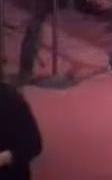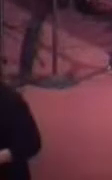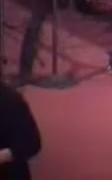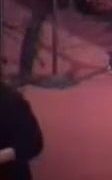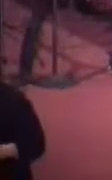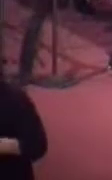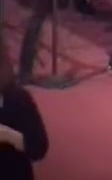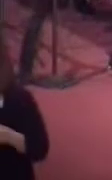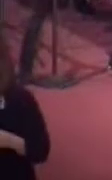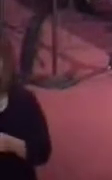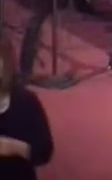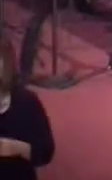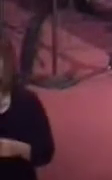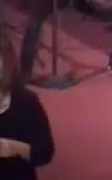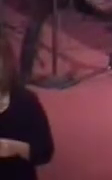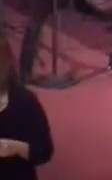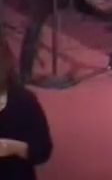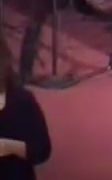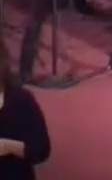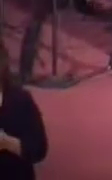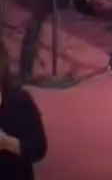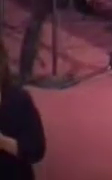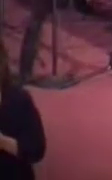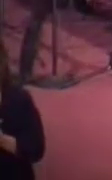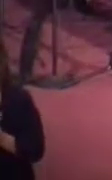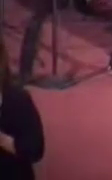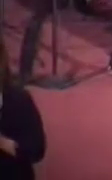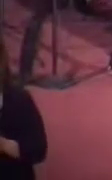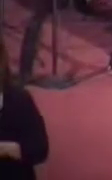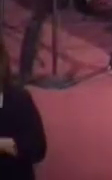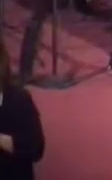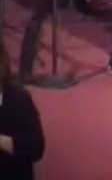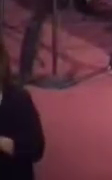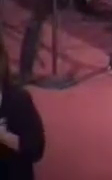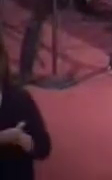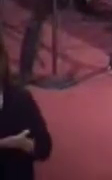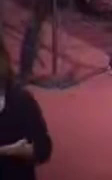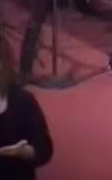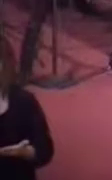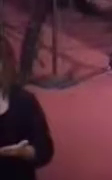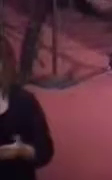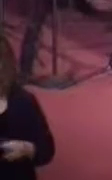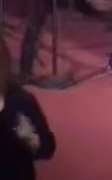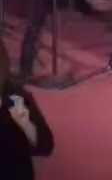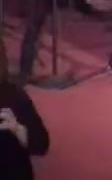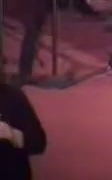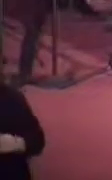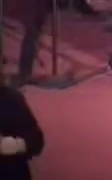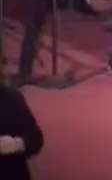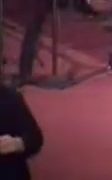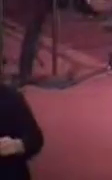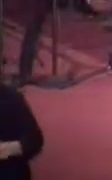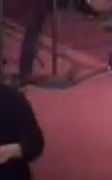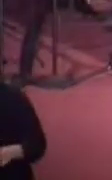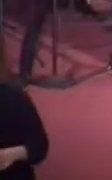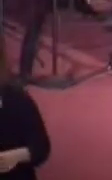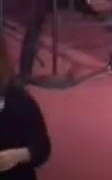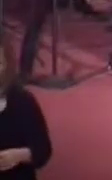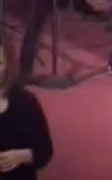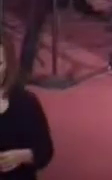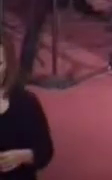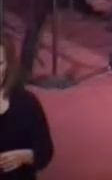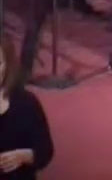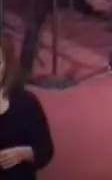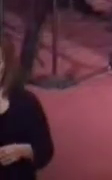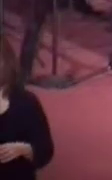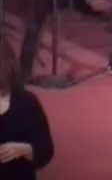someone or you slander someone, it means to call a good thing bad. We can blaspheme the Holy Spirit. When God comes into our life and he works on our life and we